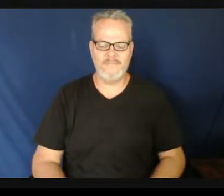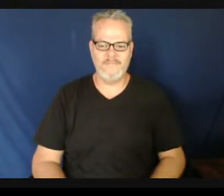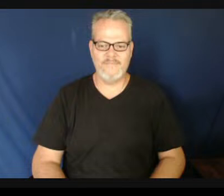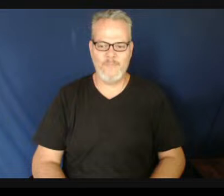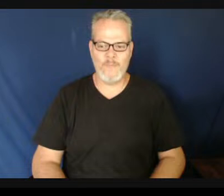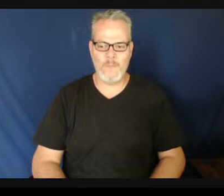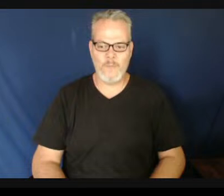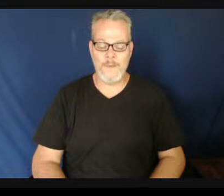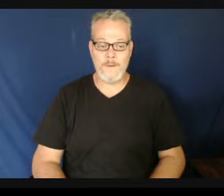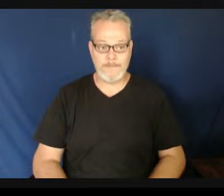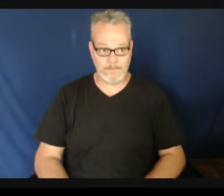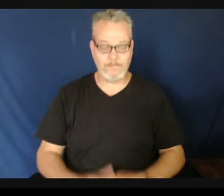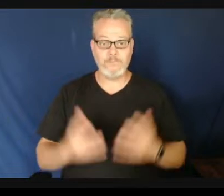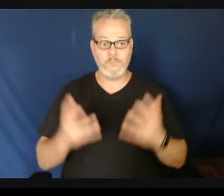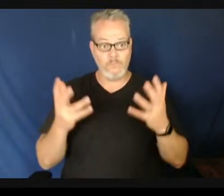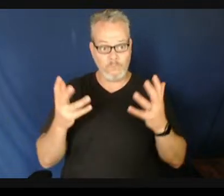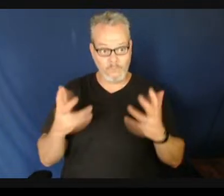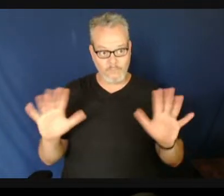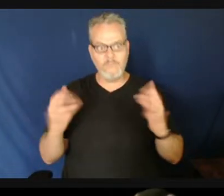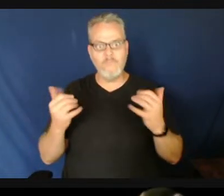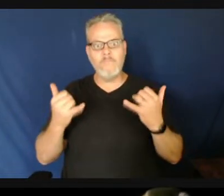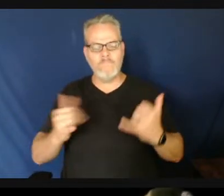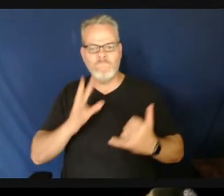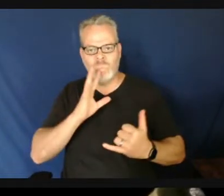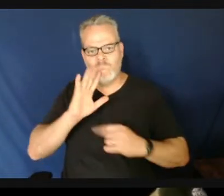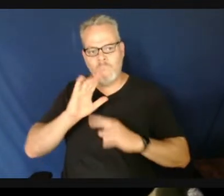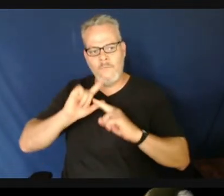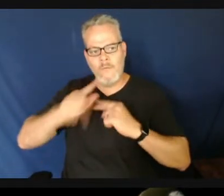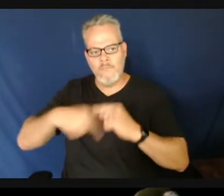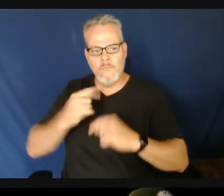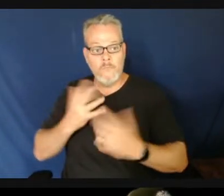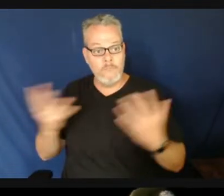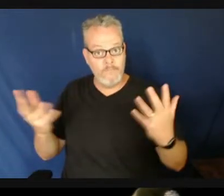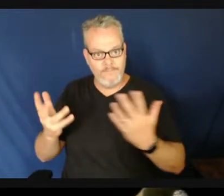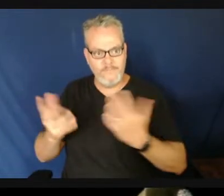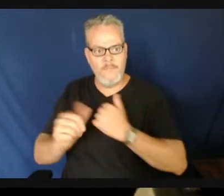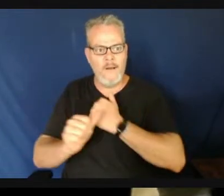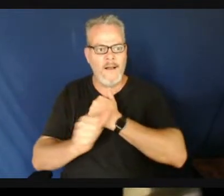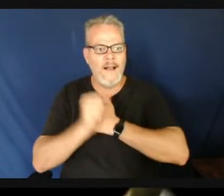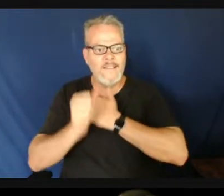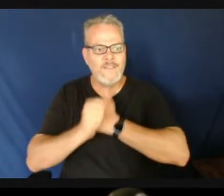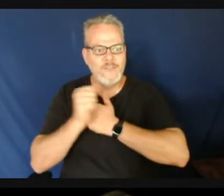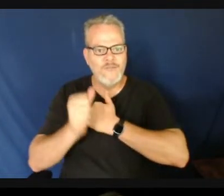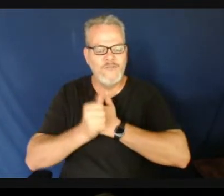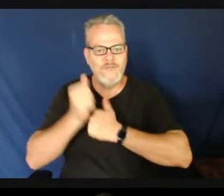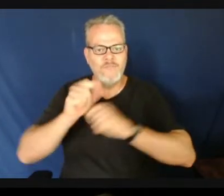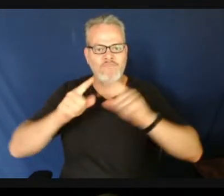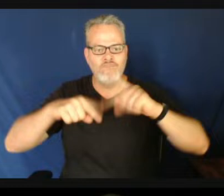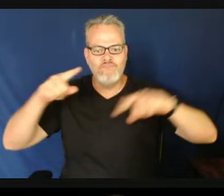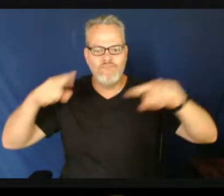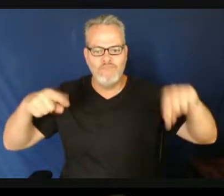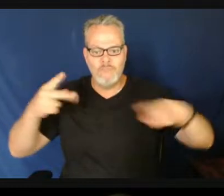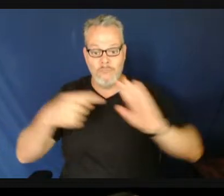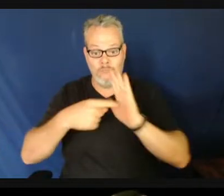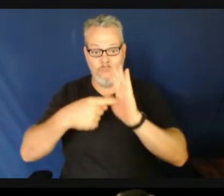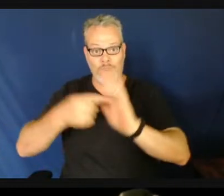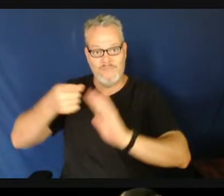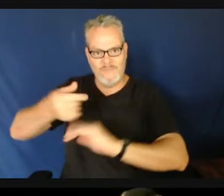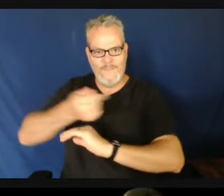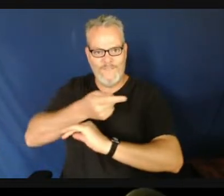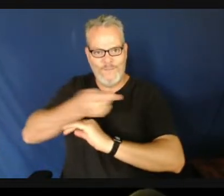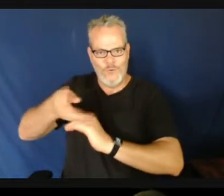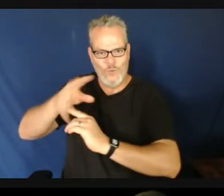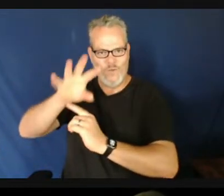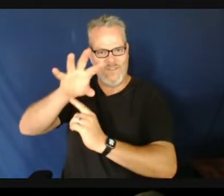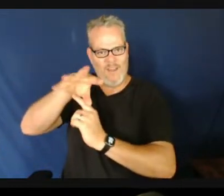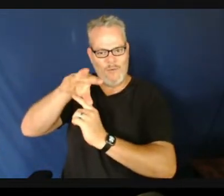So with that said, we'll turn to our volcanic hazards, and we'll show you a few of these cameras. So to start with, I'll show